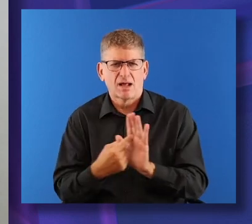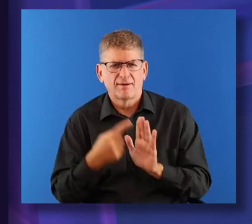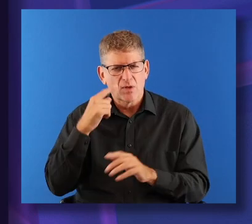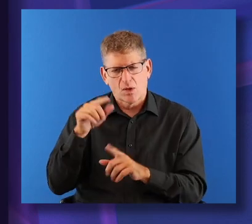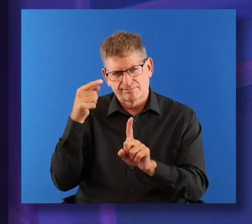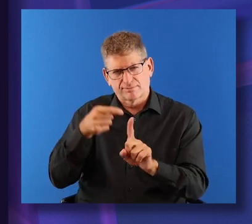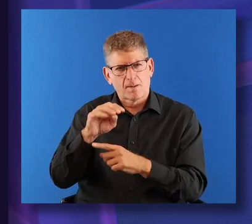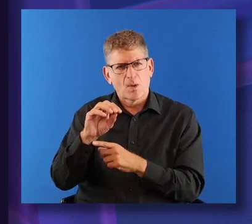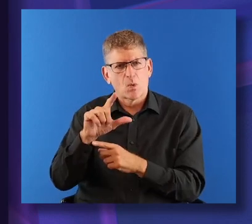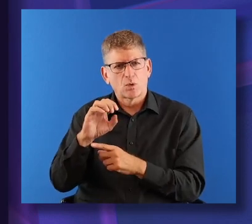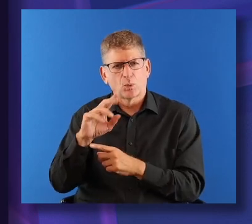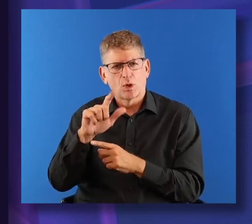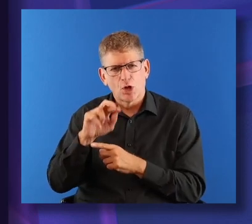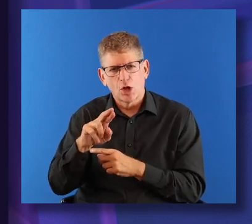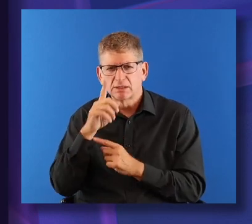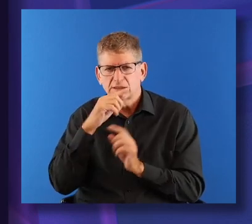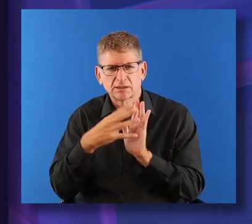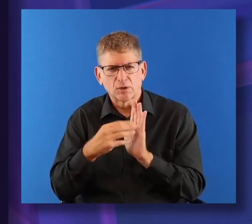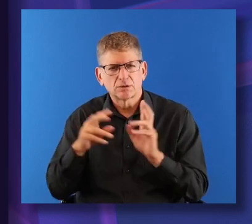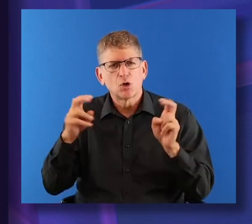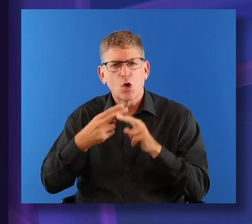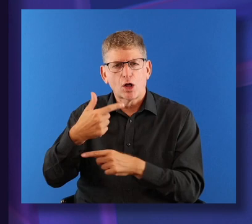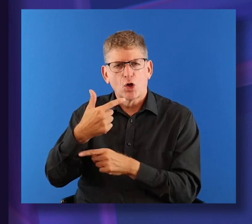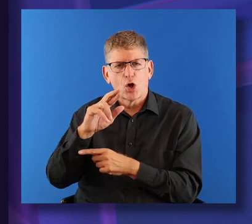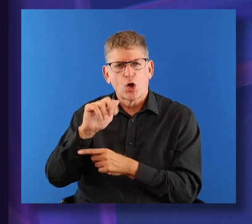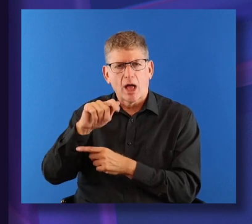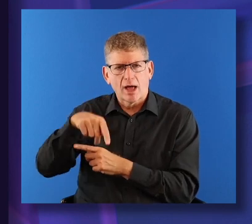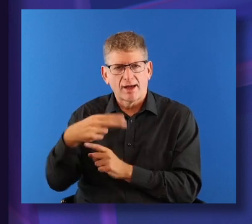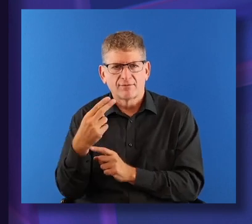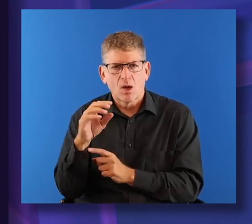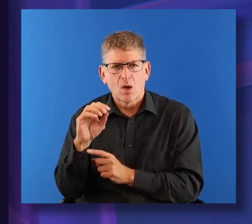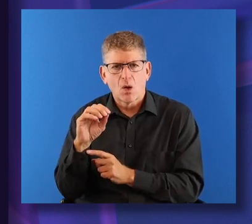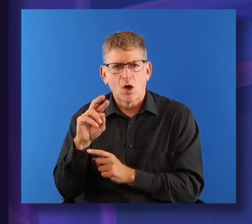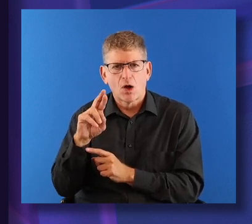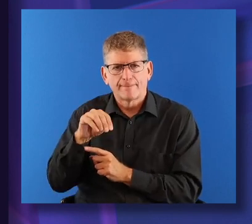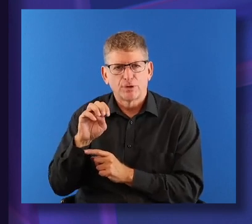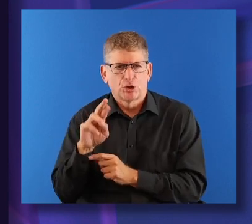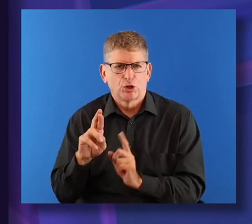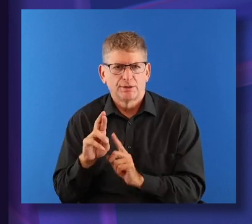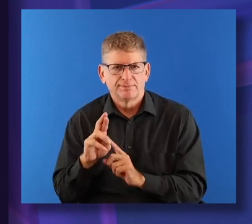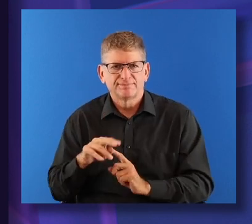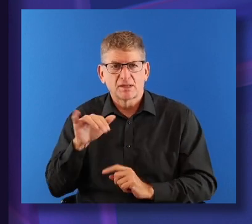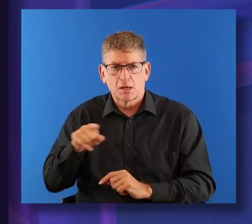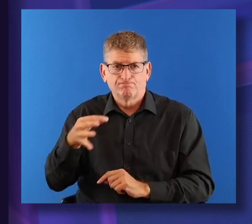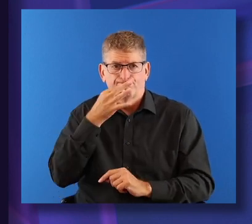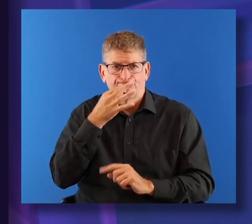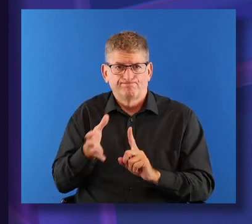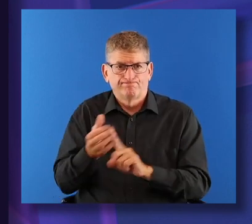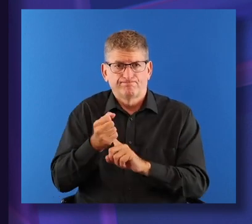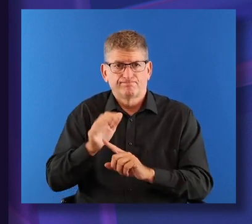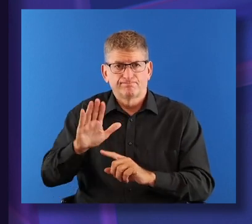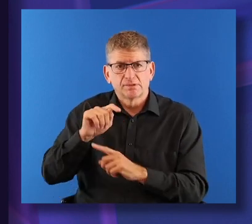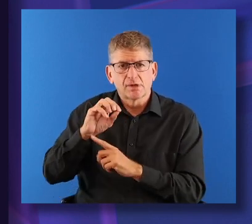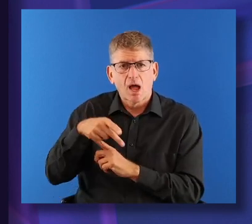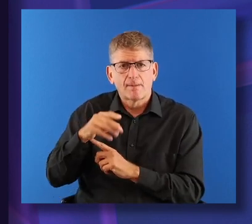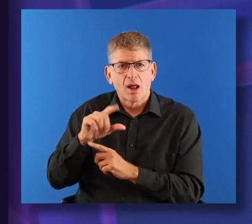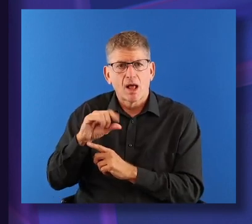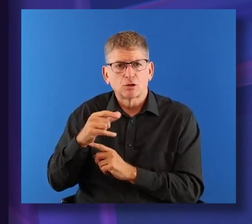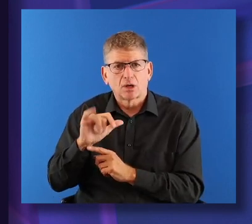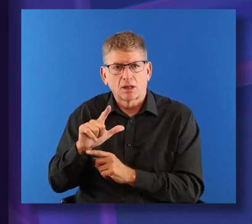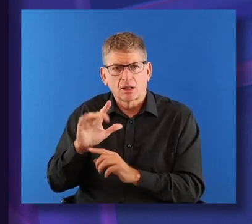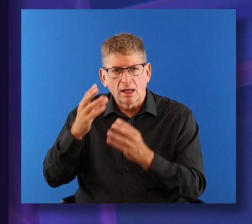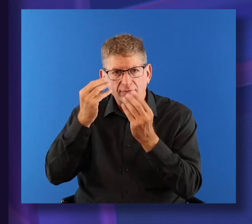GraphFormer. It can capture the topological and the relational information between items in a molecular graph, and it can model